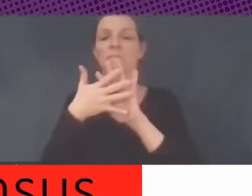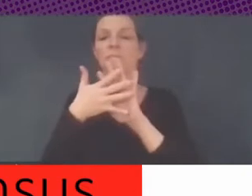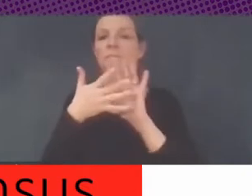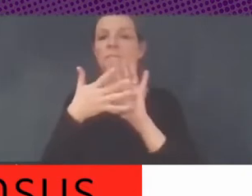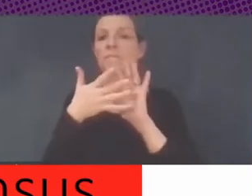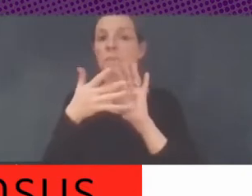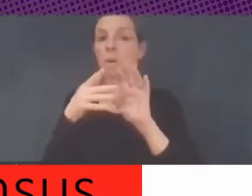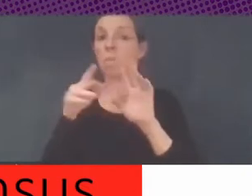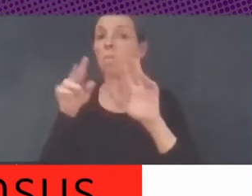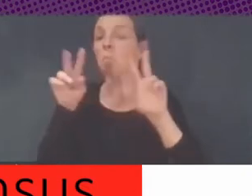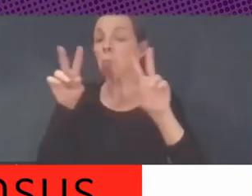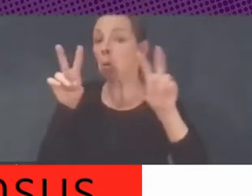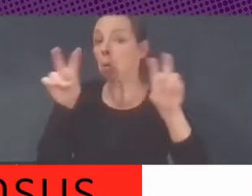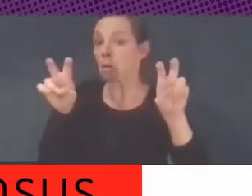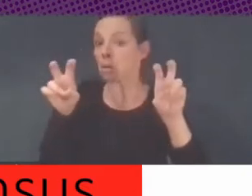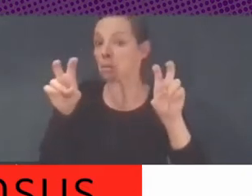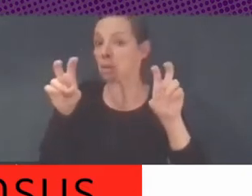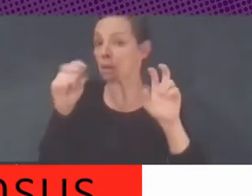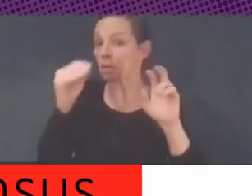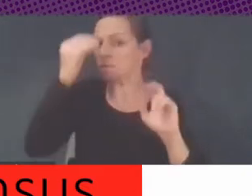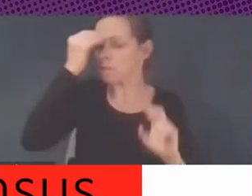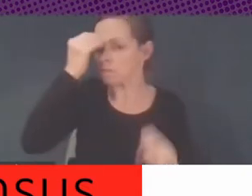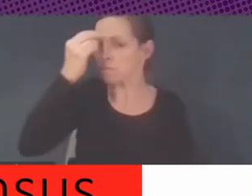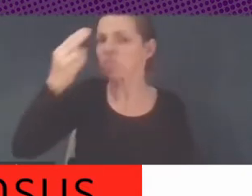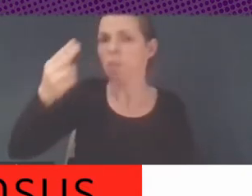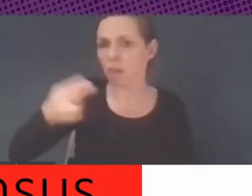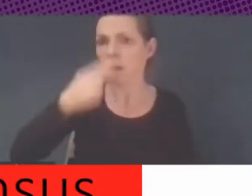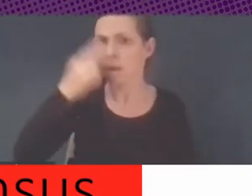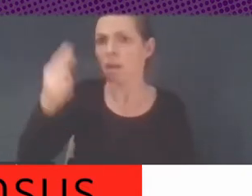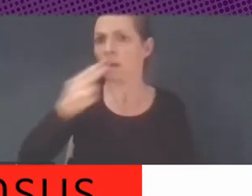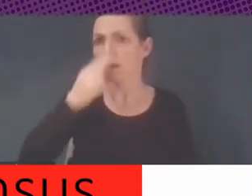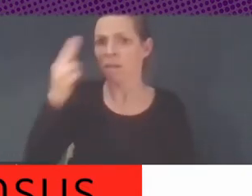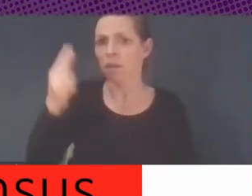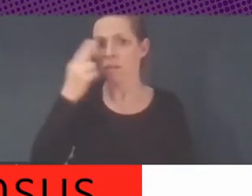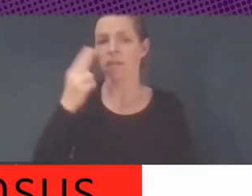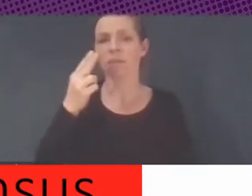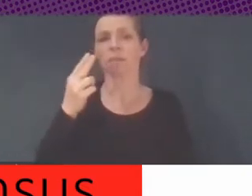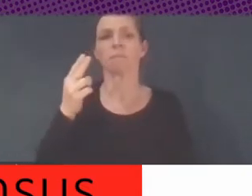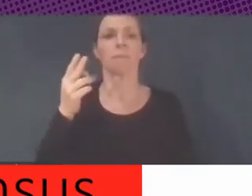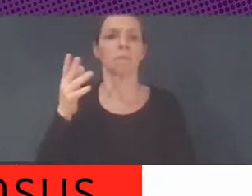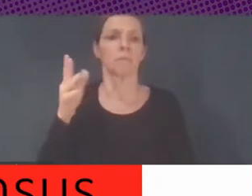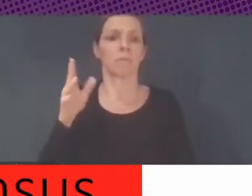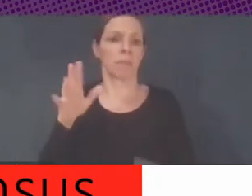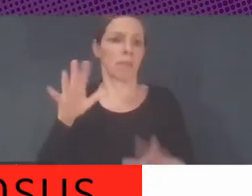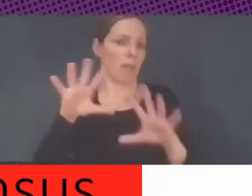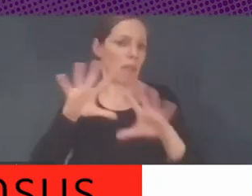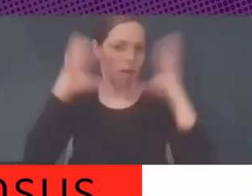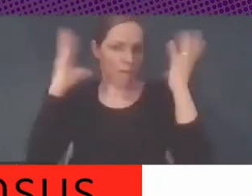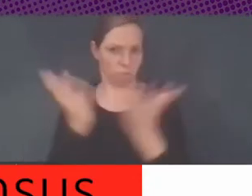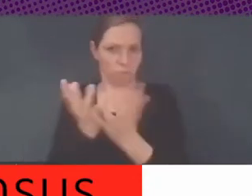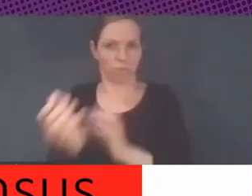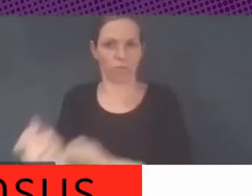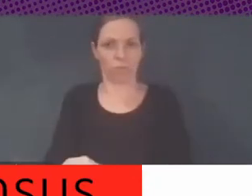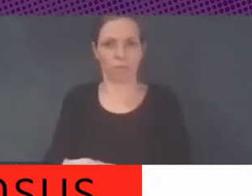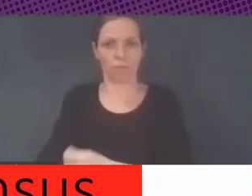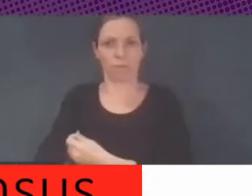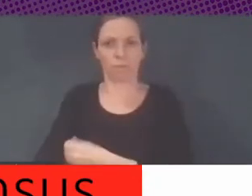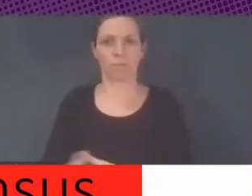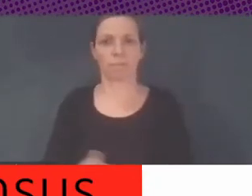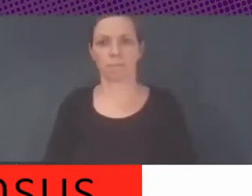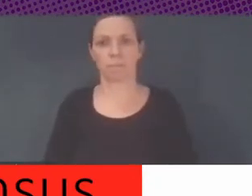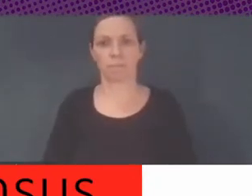for the global south it's a paradigm that I call the wall street consensus and it